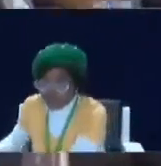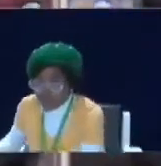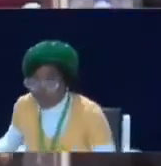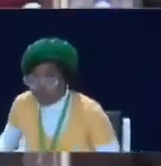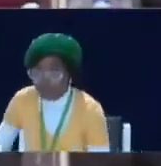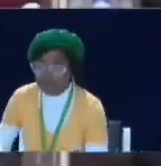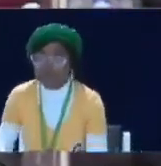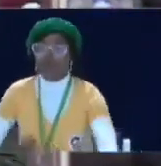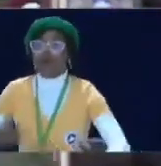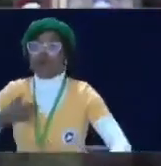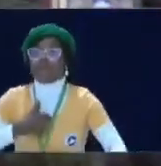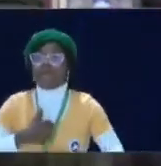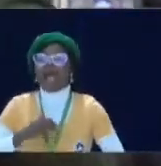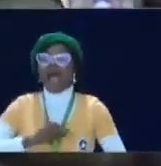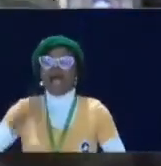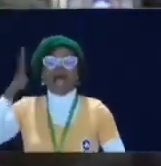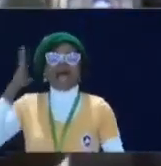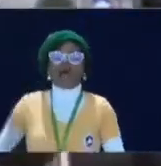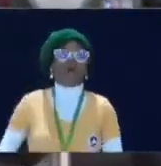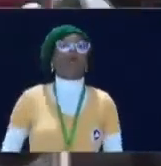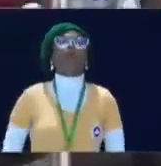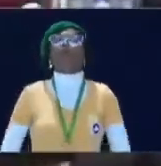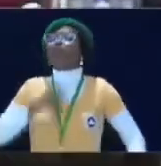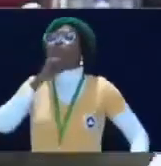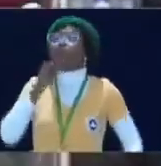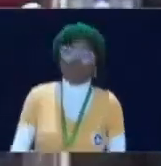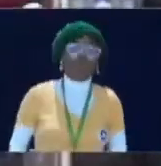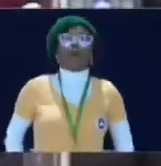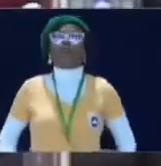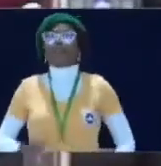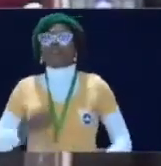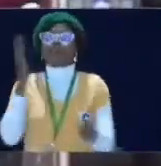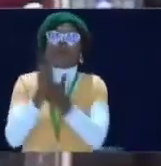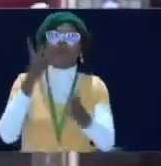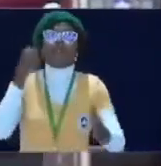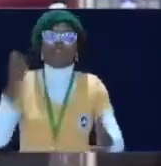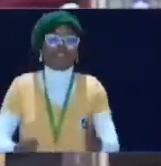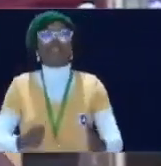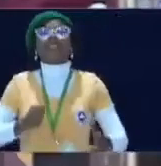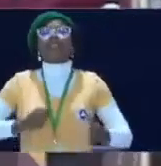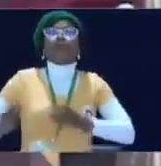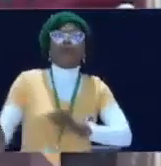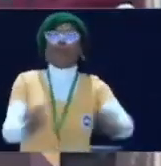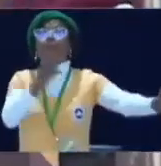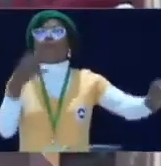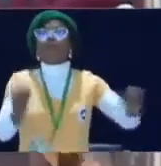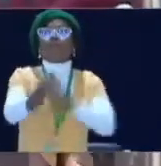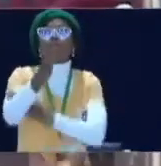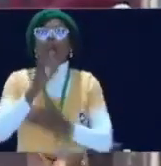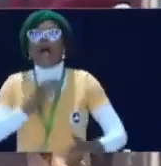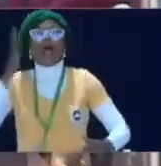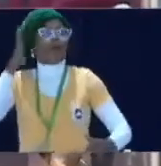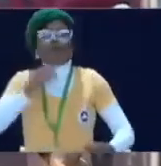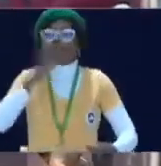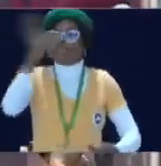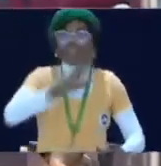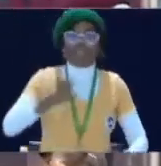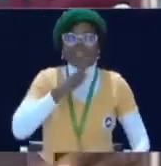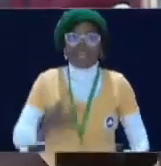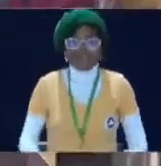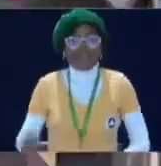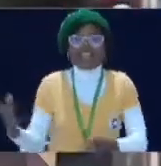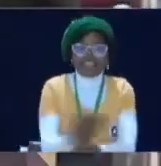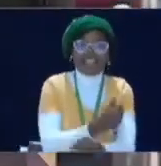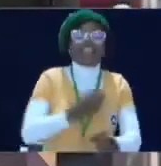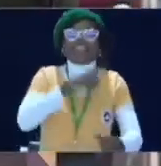before me. I will not casualize the move of God. I will not take these testimonies for granted.